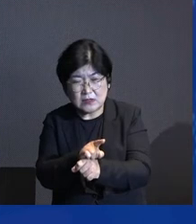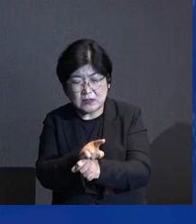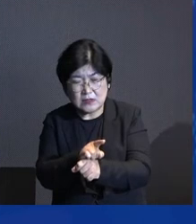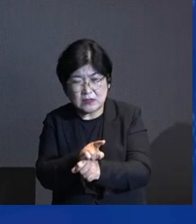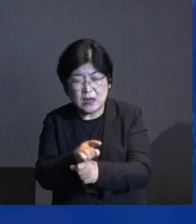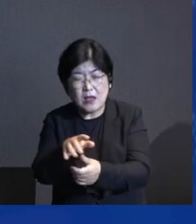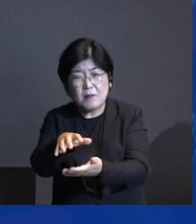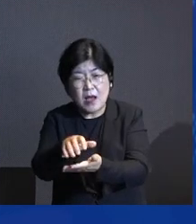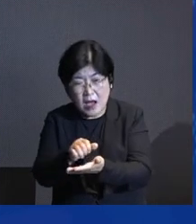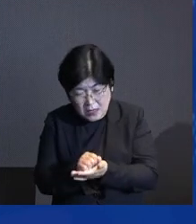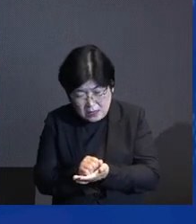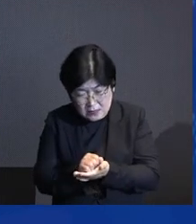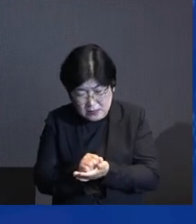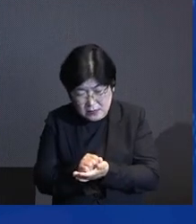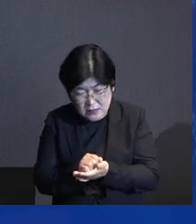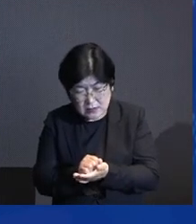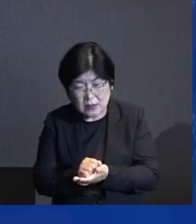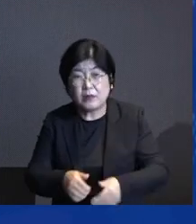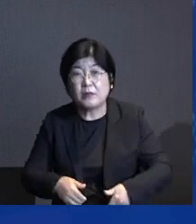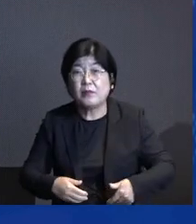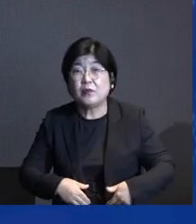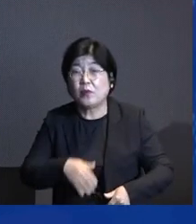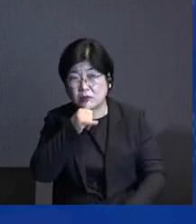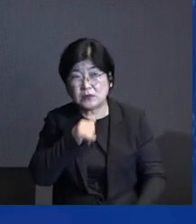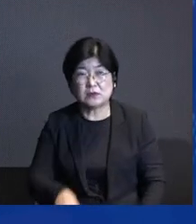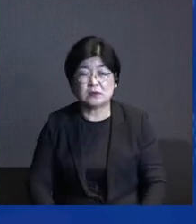the failed checking was applied